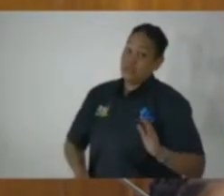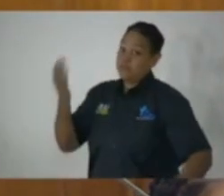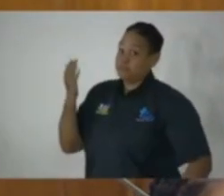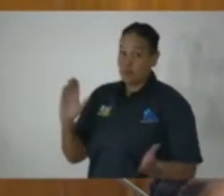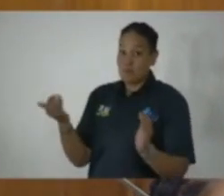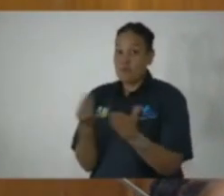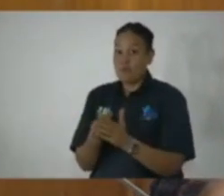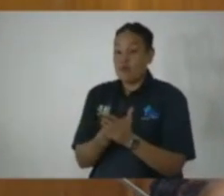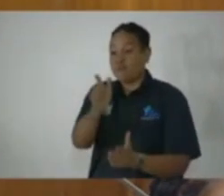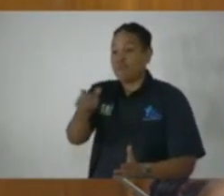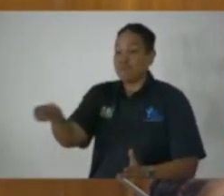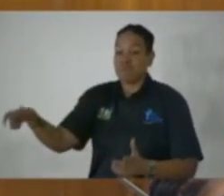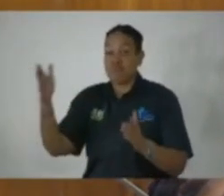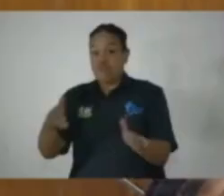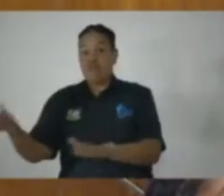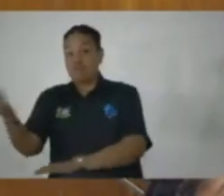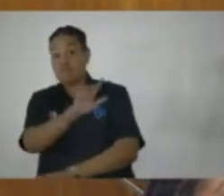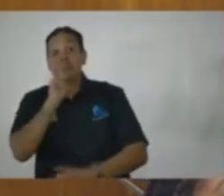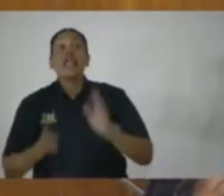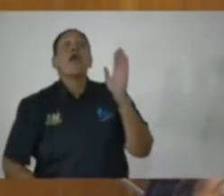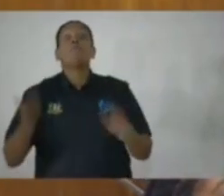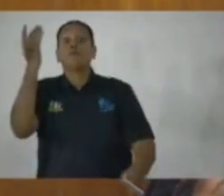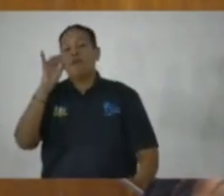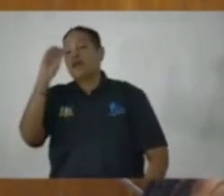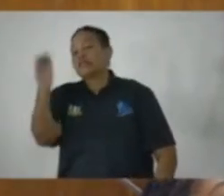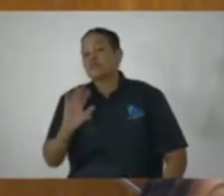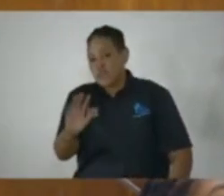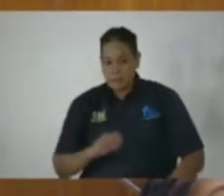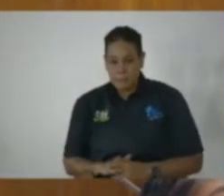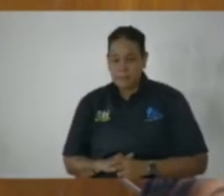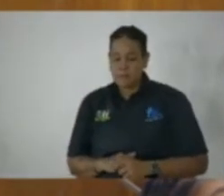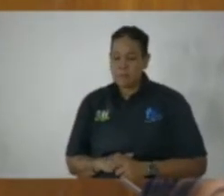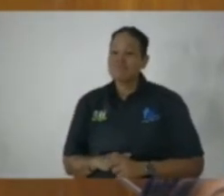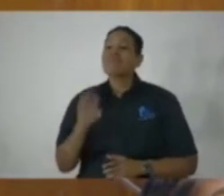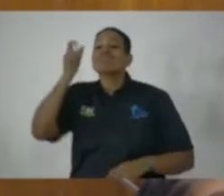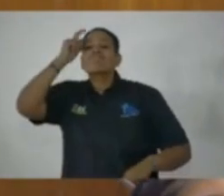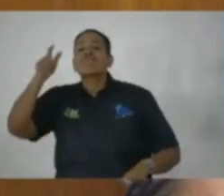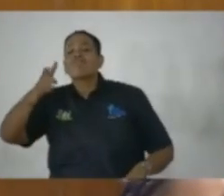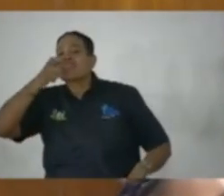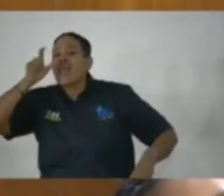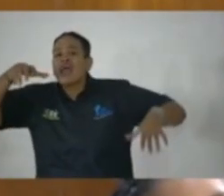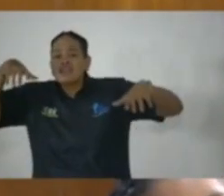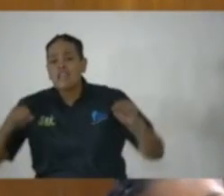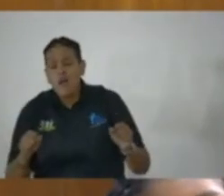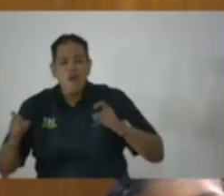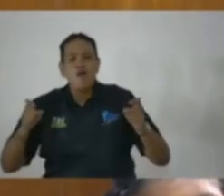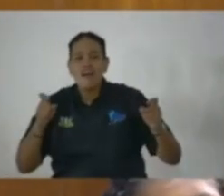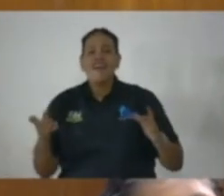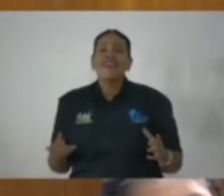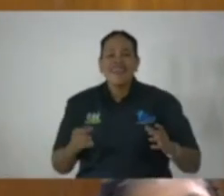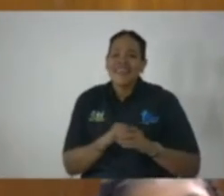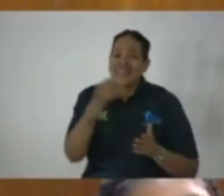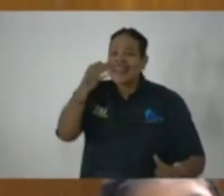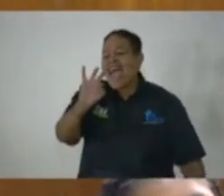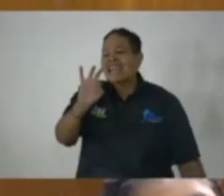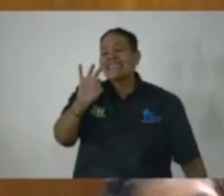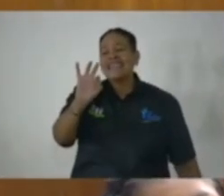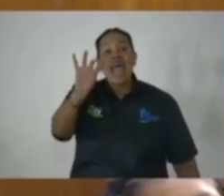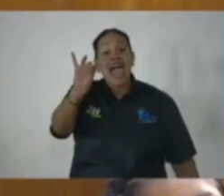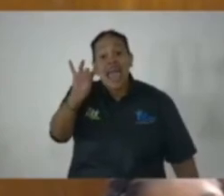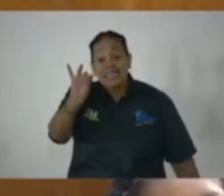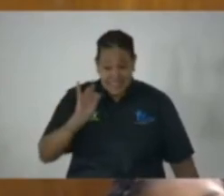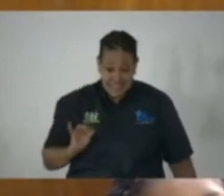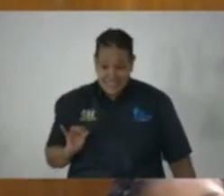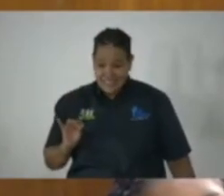And it moved up as well to 80%. However, the CR got the baton in 1980.